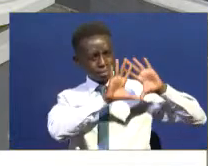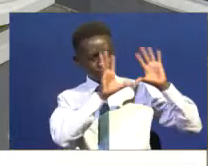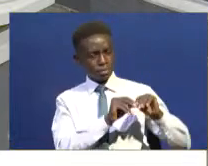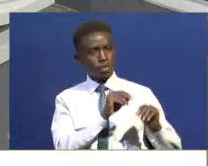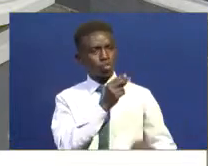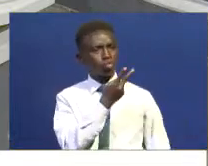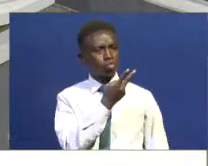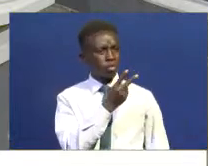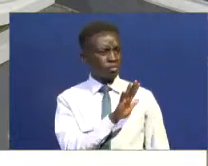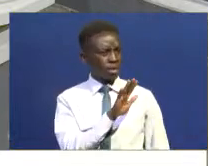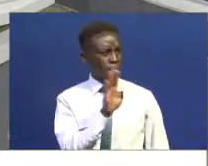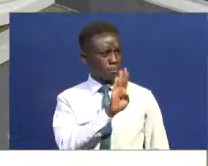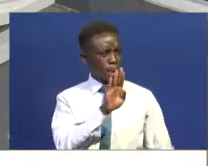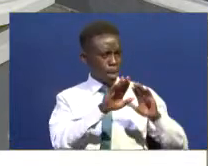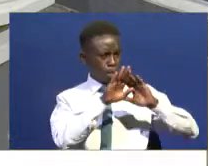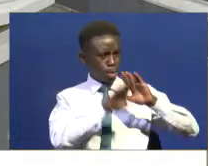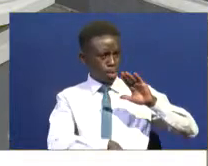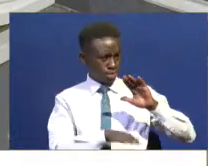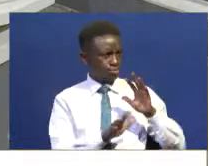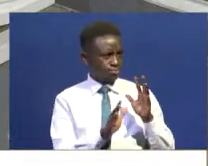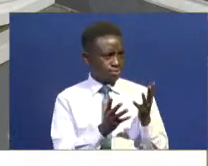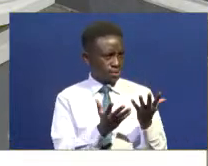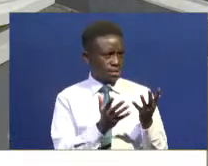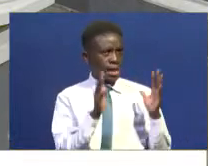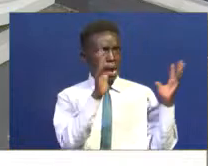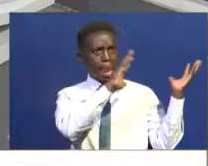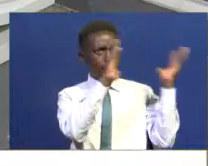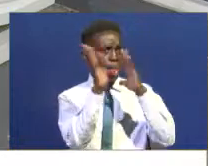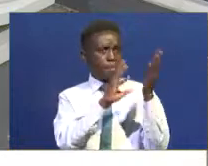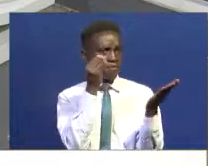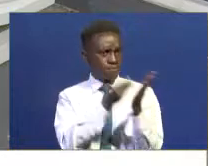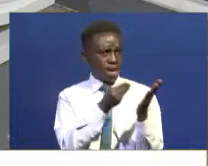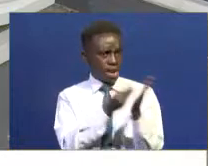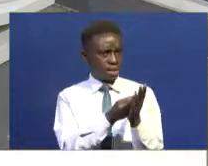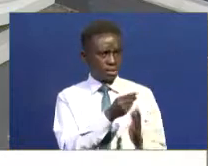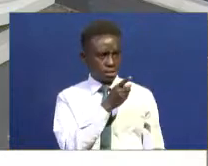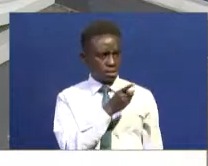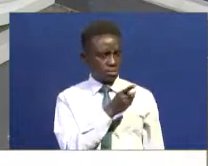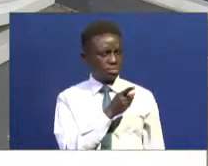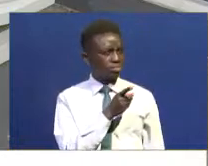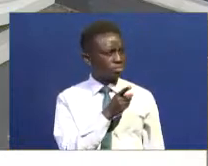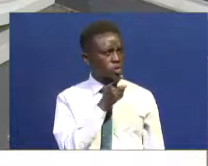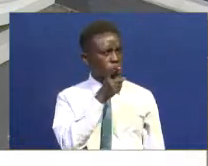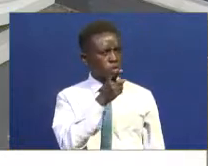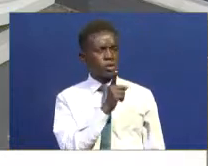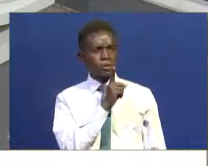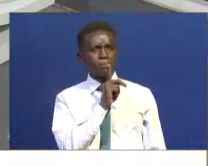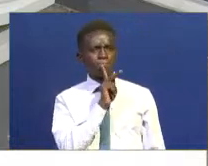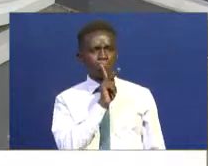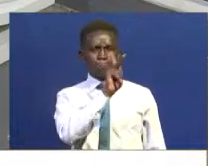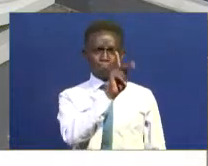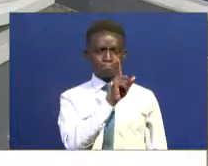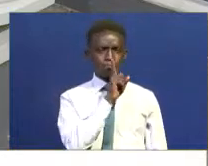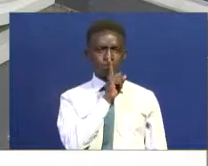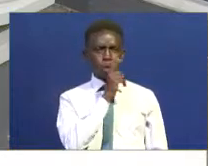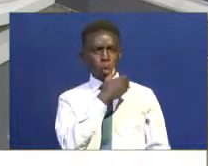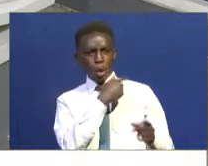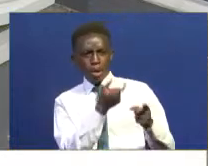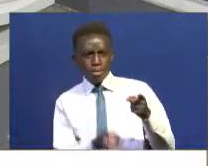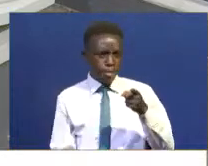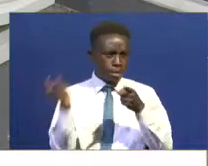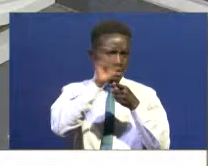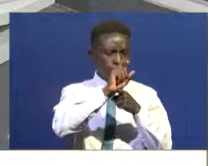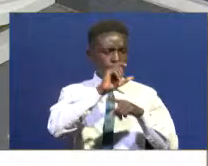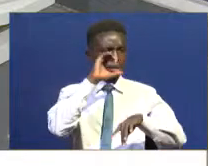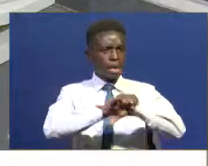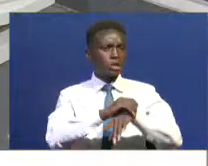our climate adaptation financing. And there has been clarion calls to increase these to even $100